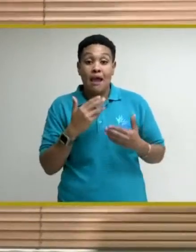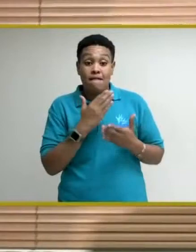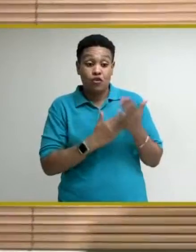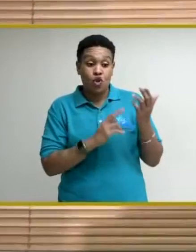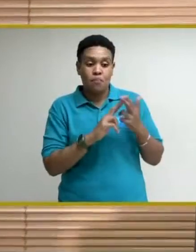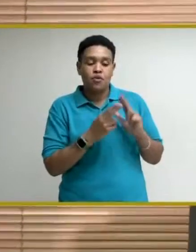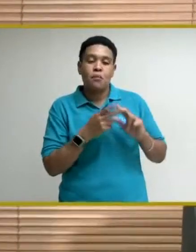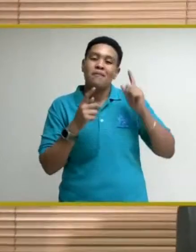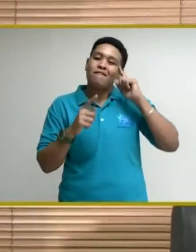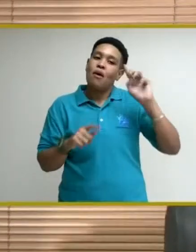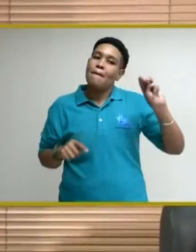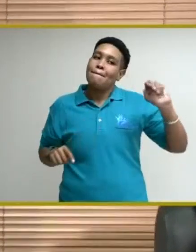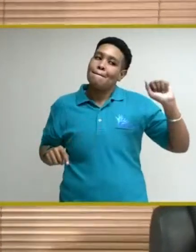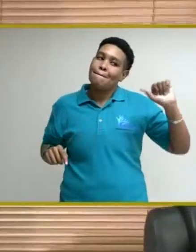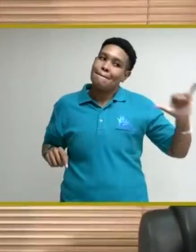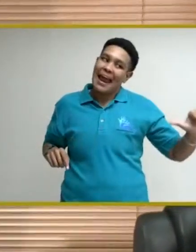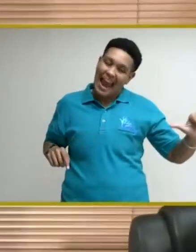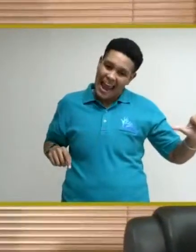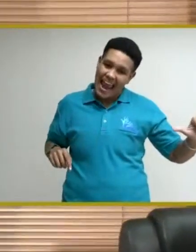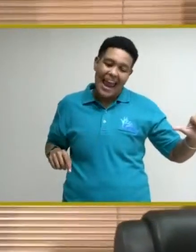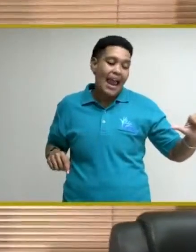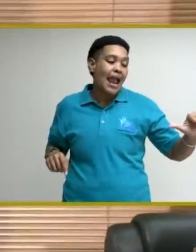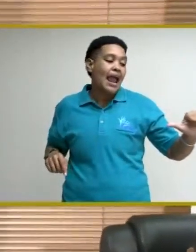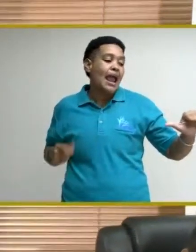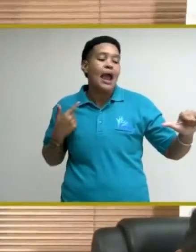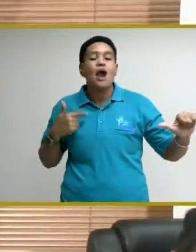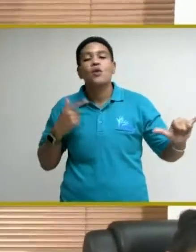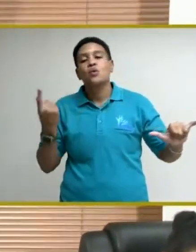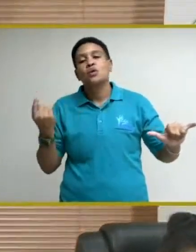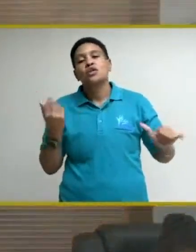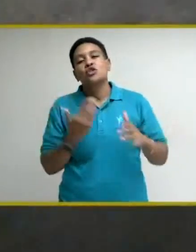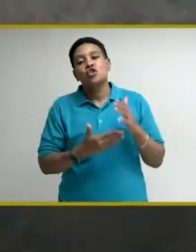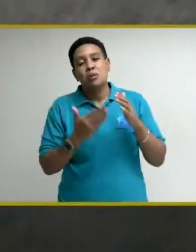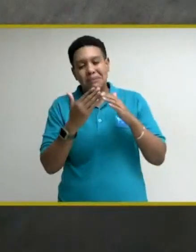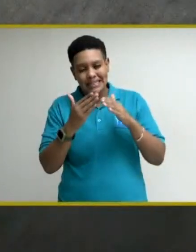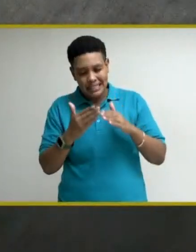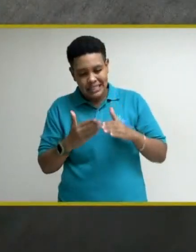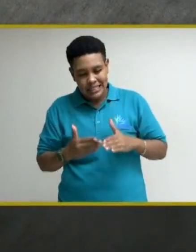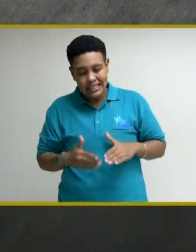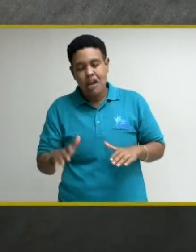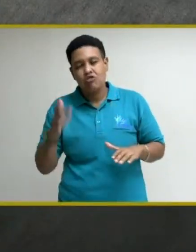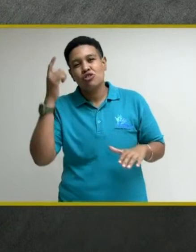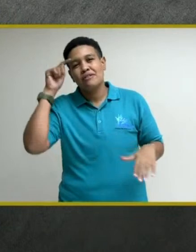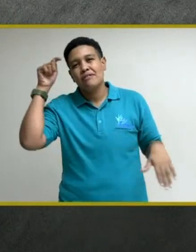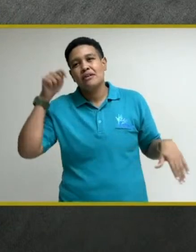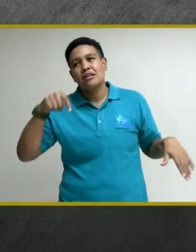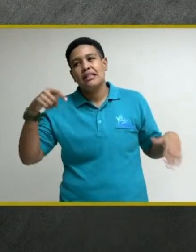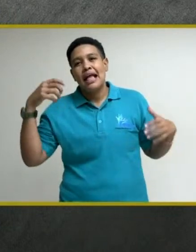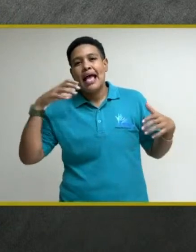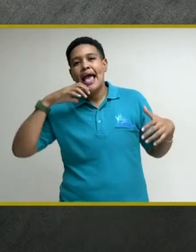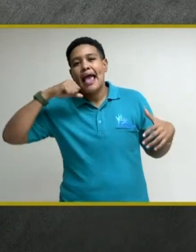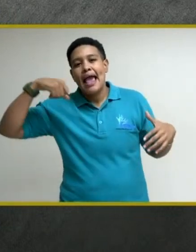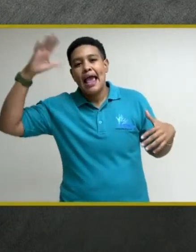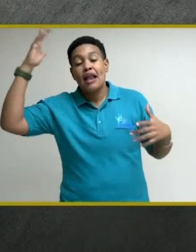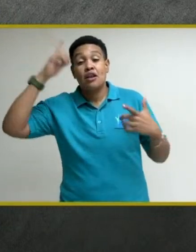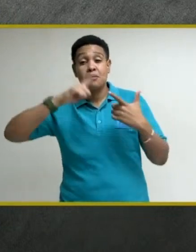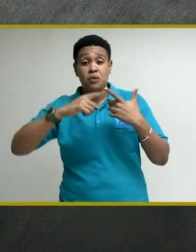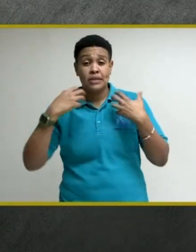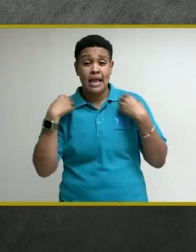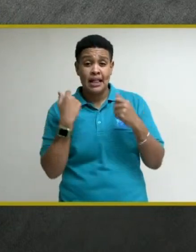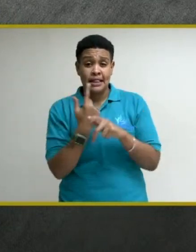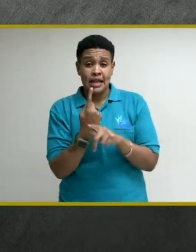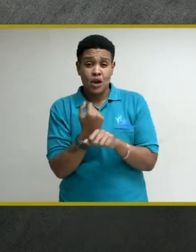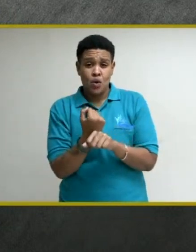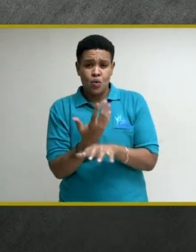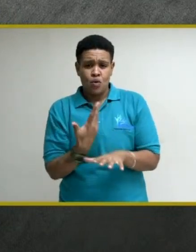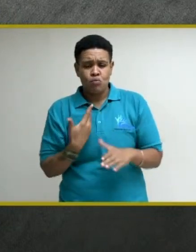month of May, and we did some disaggregation just for the elderly and healthcare